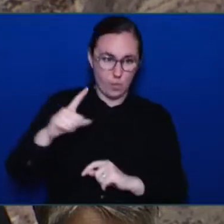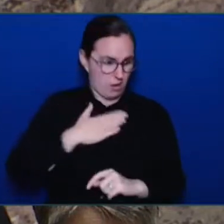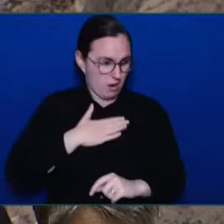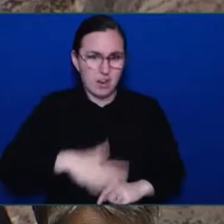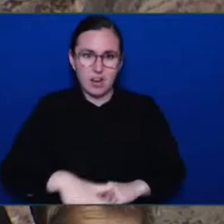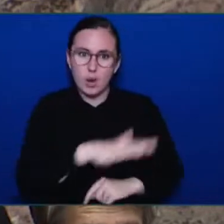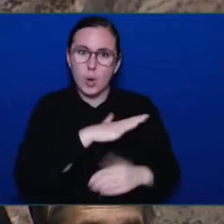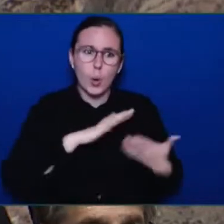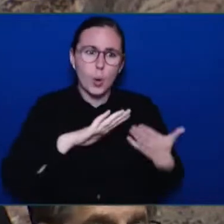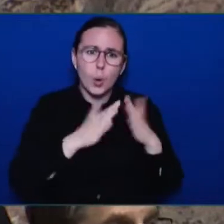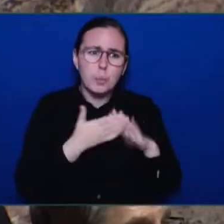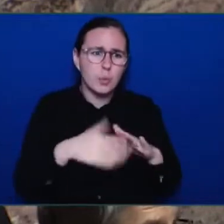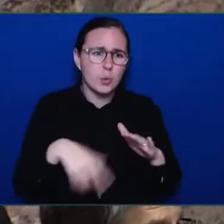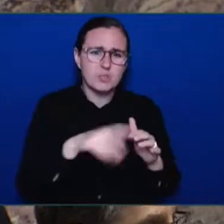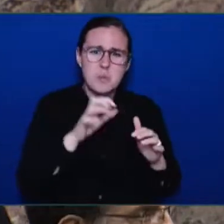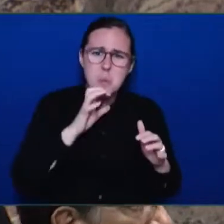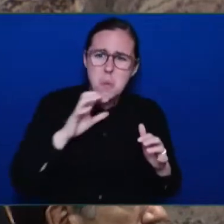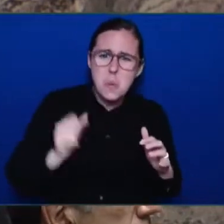affordable...